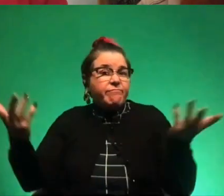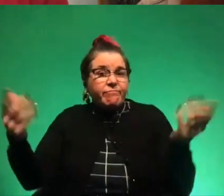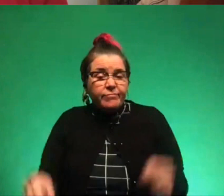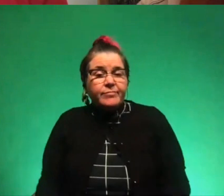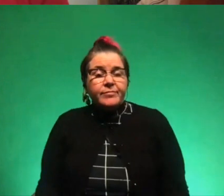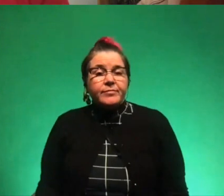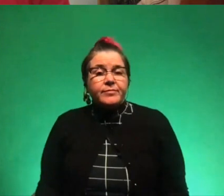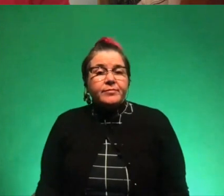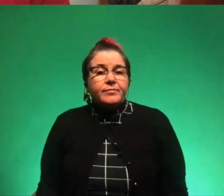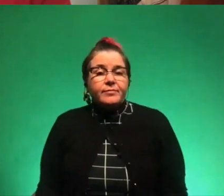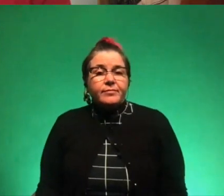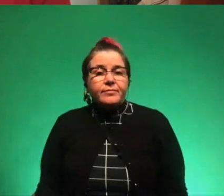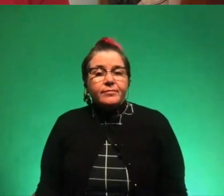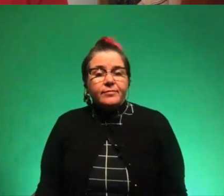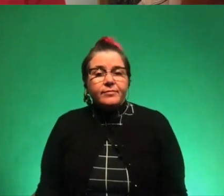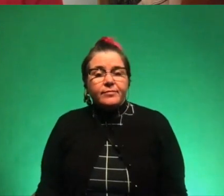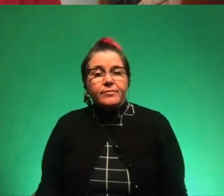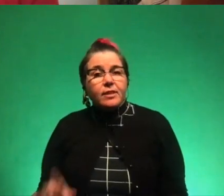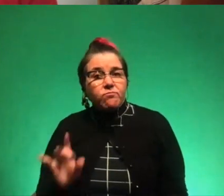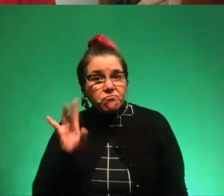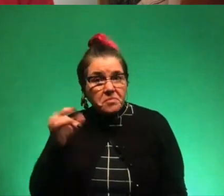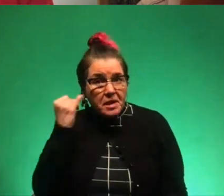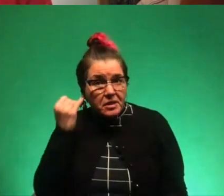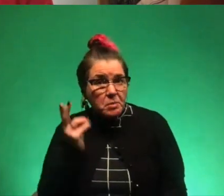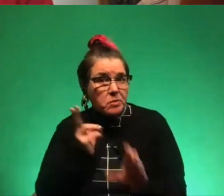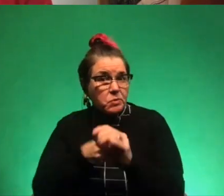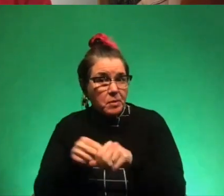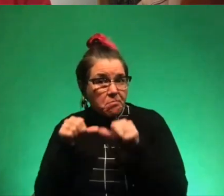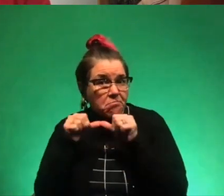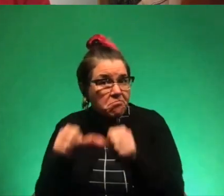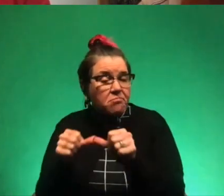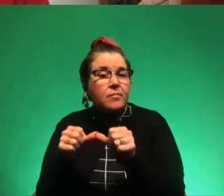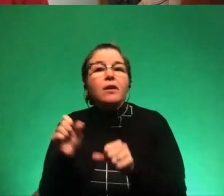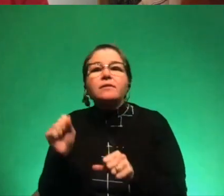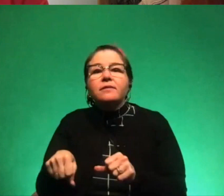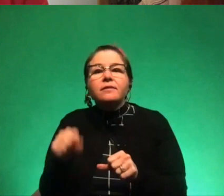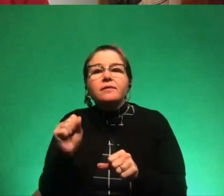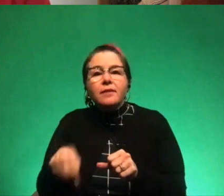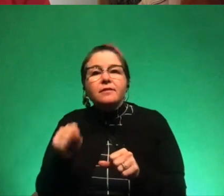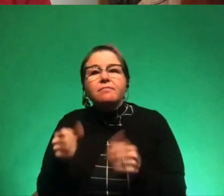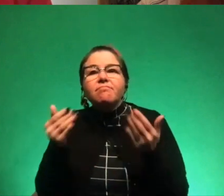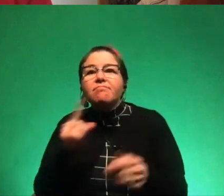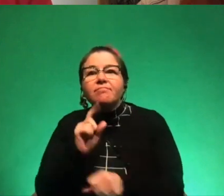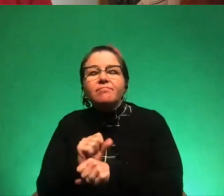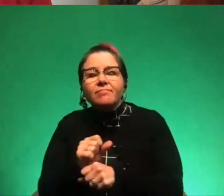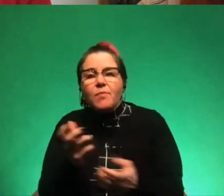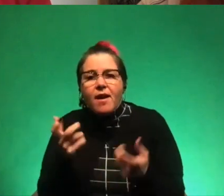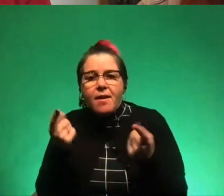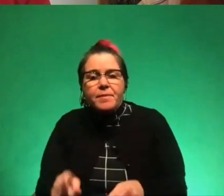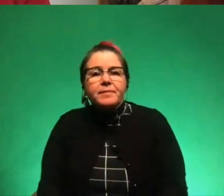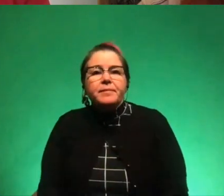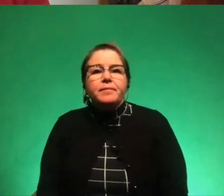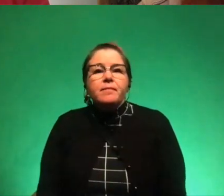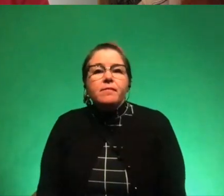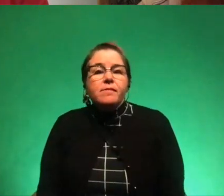of like raised the idea of, oh, maybe you could join permanently, and like, yes, we need to make that happen. And yeah,